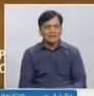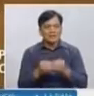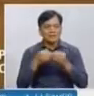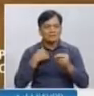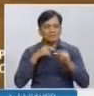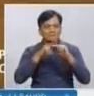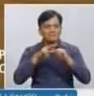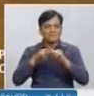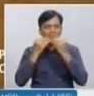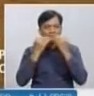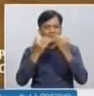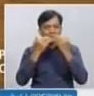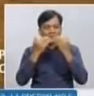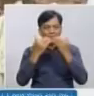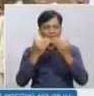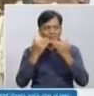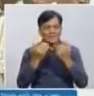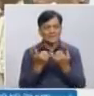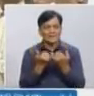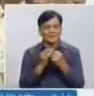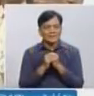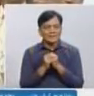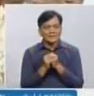kindly. Thank you for your courtesy.